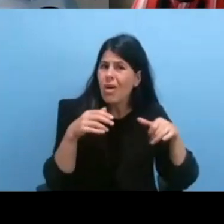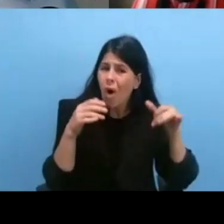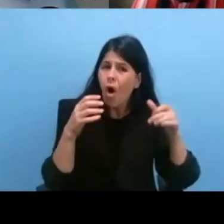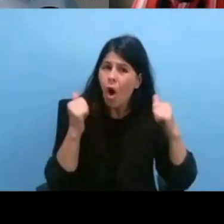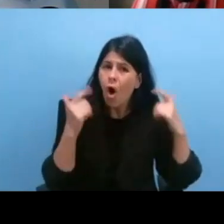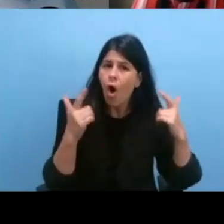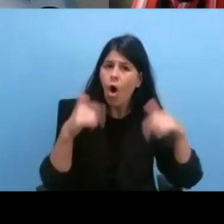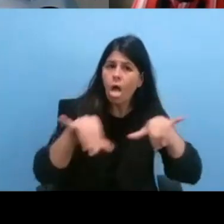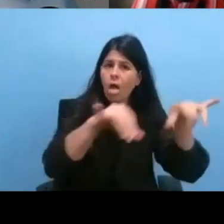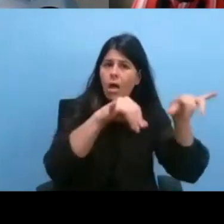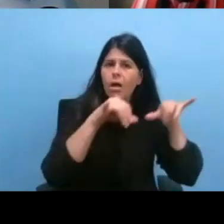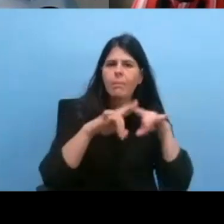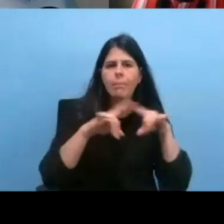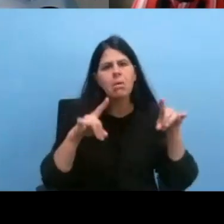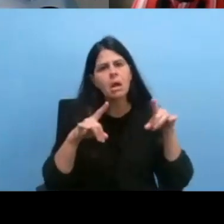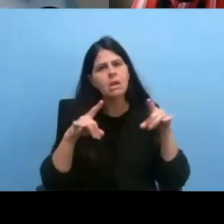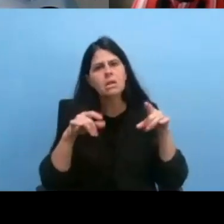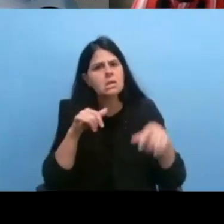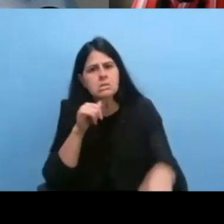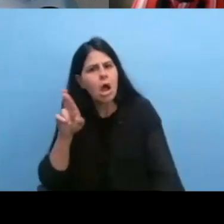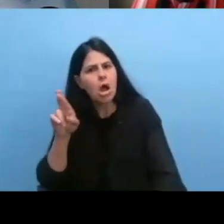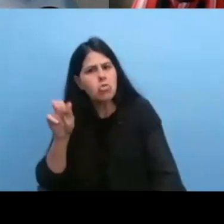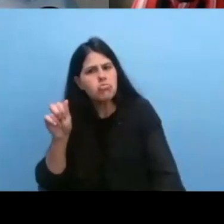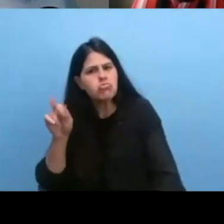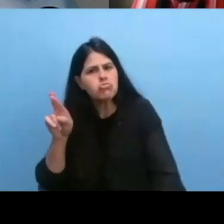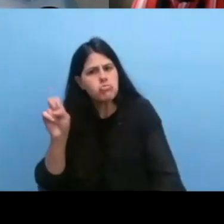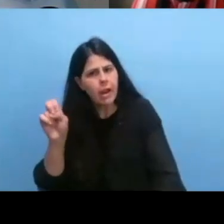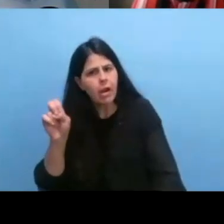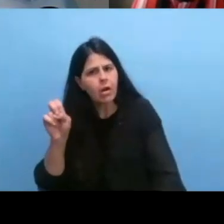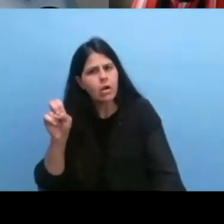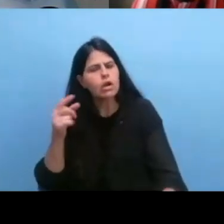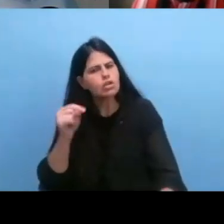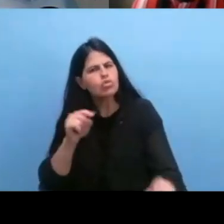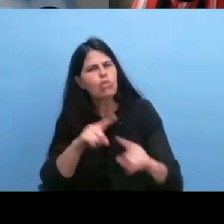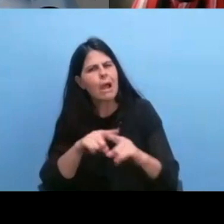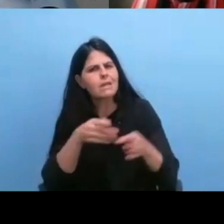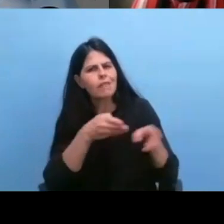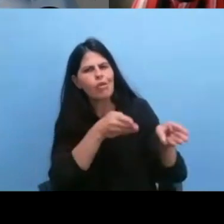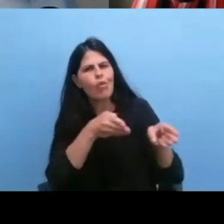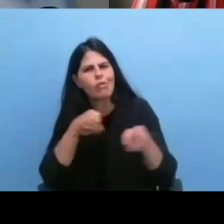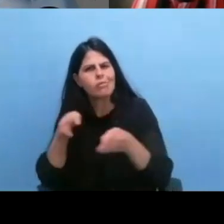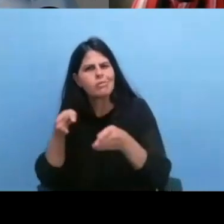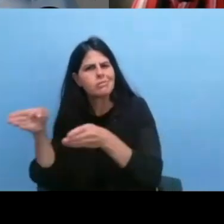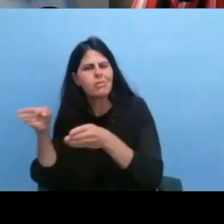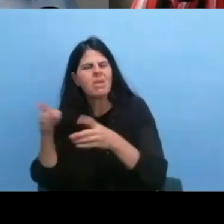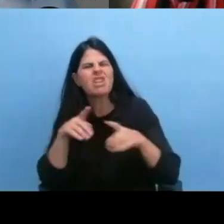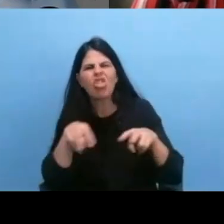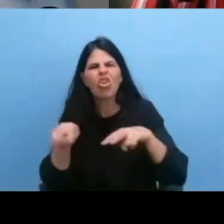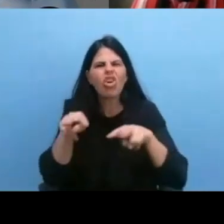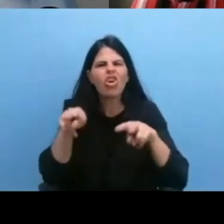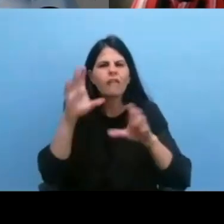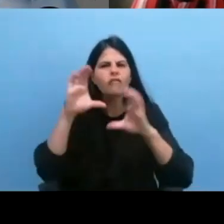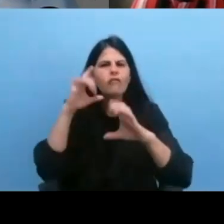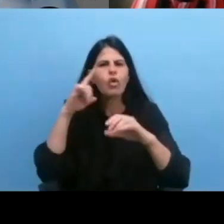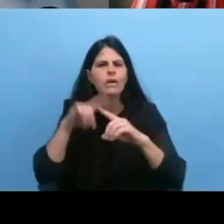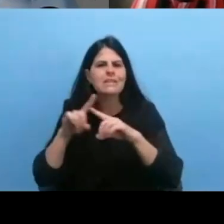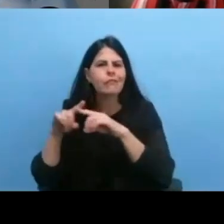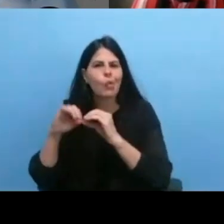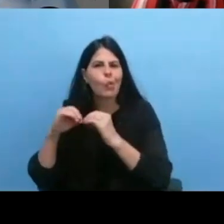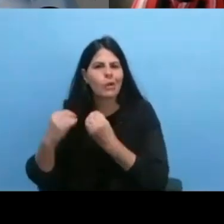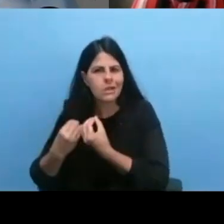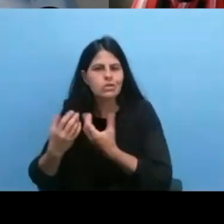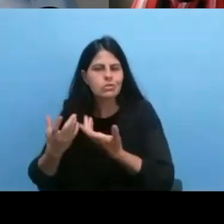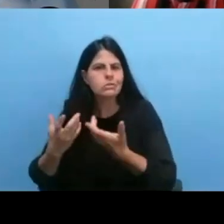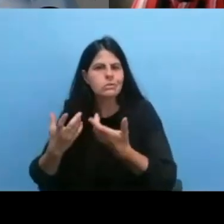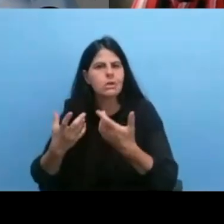different kind of avenues to different organizations, different individuals. You know,